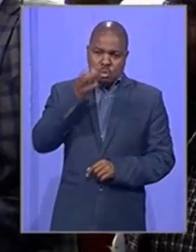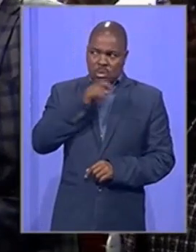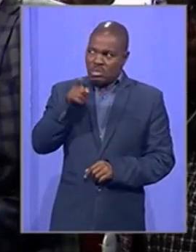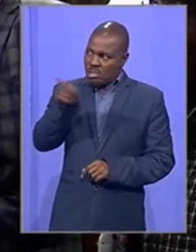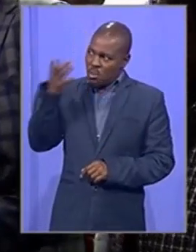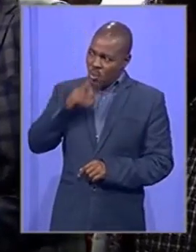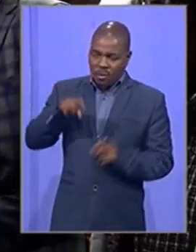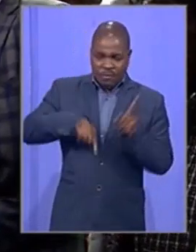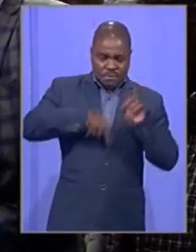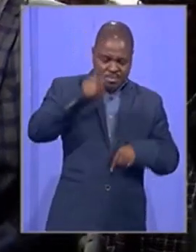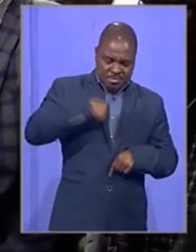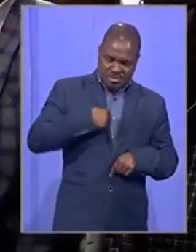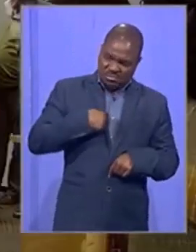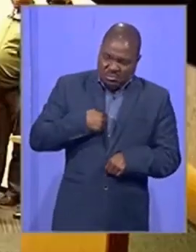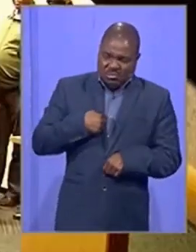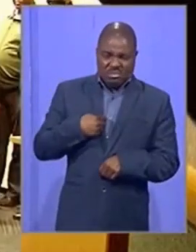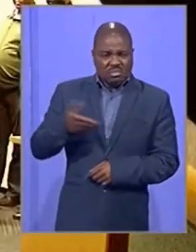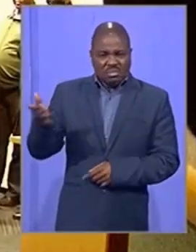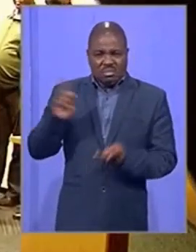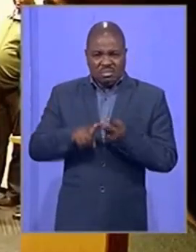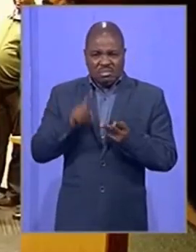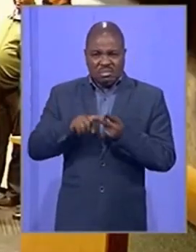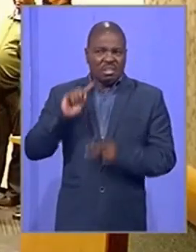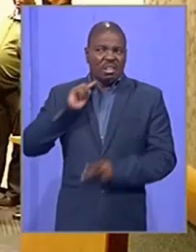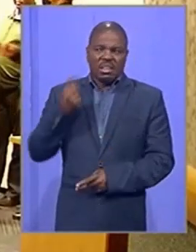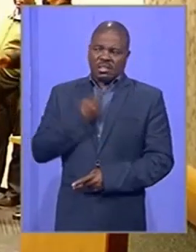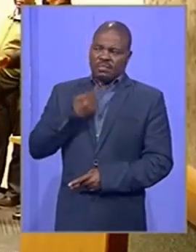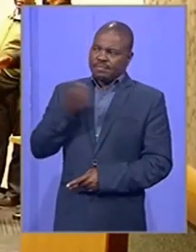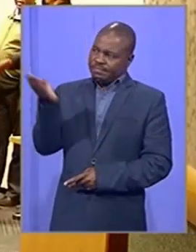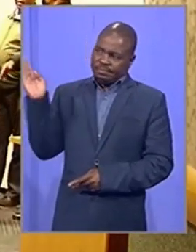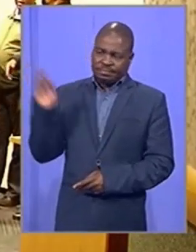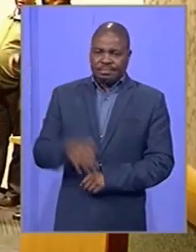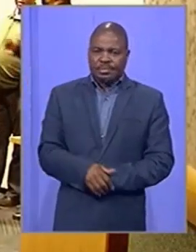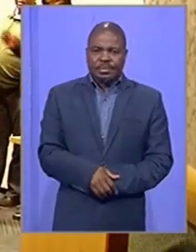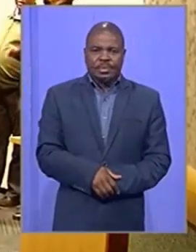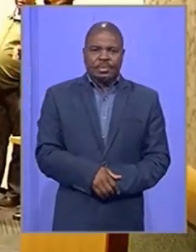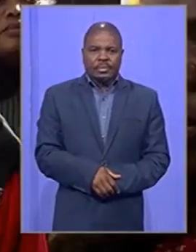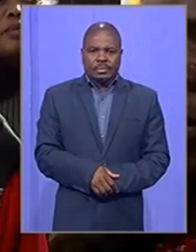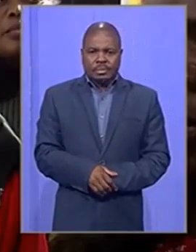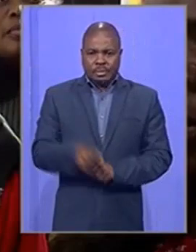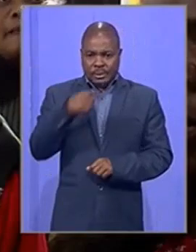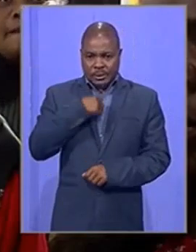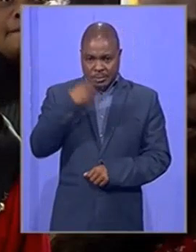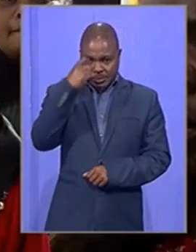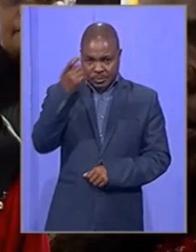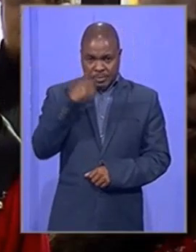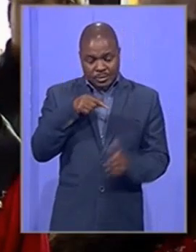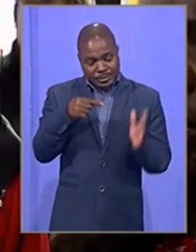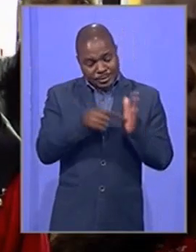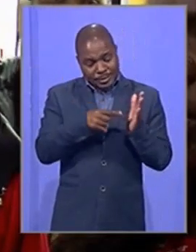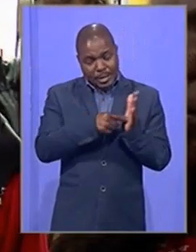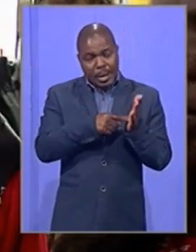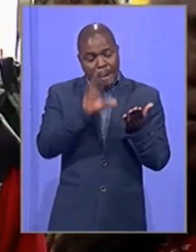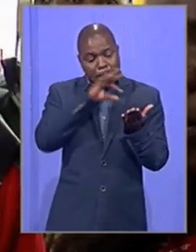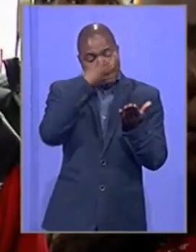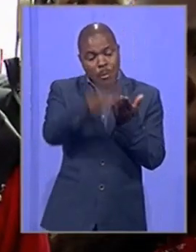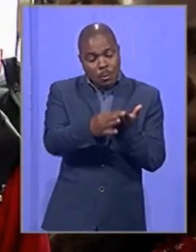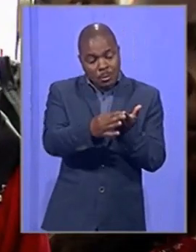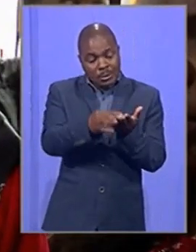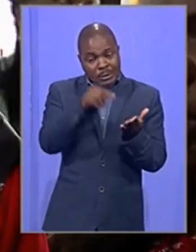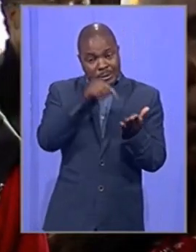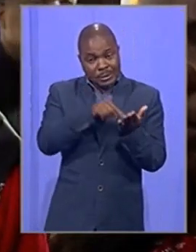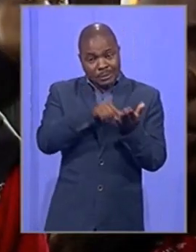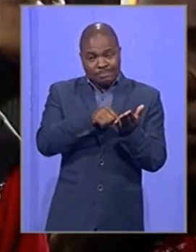ditsia badimo ebile ke go ikaketsa. Ke tsaya gore seo se le mo motioneng ga se nnete ba